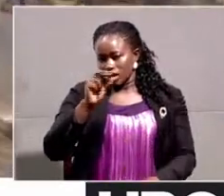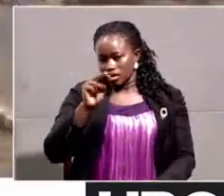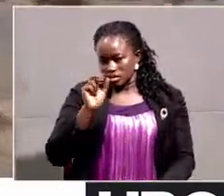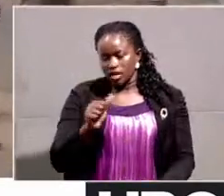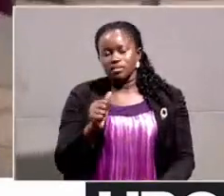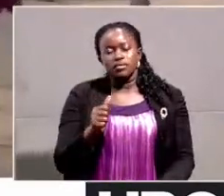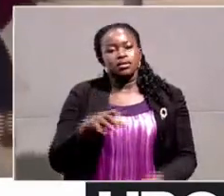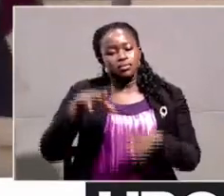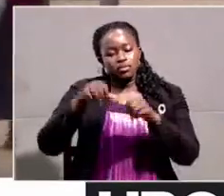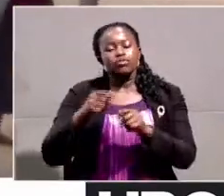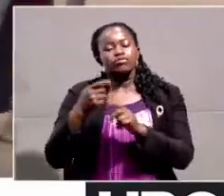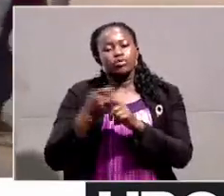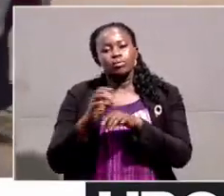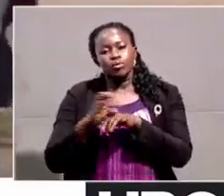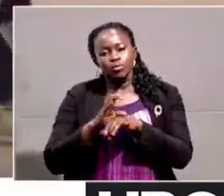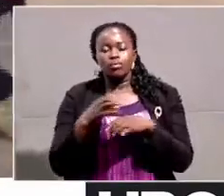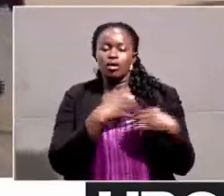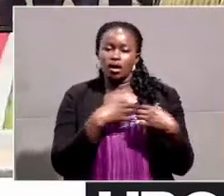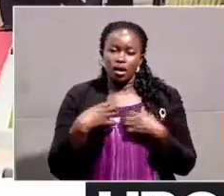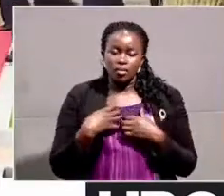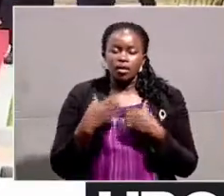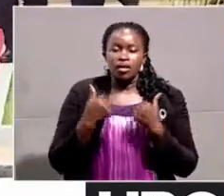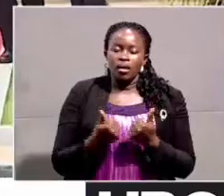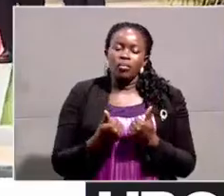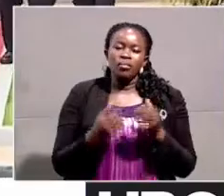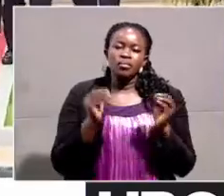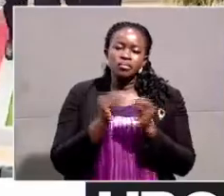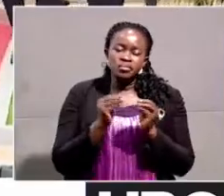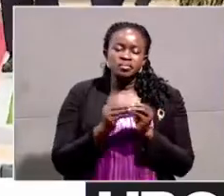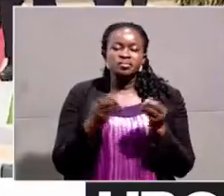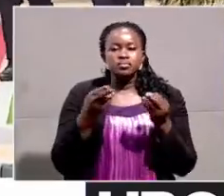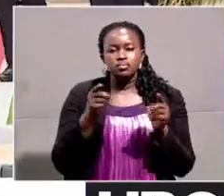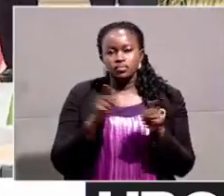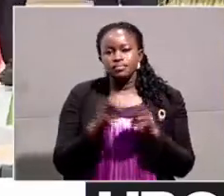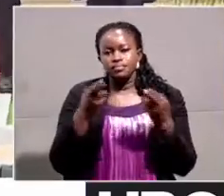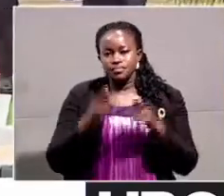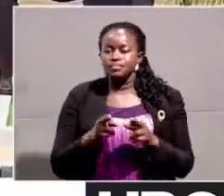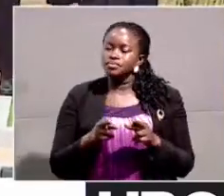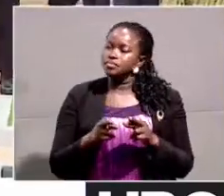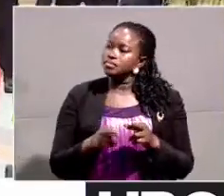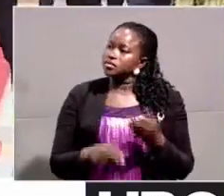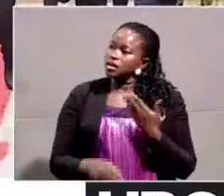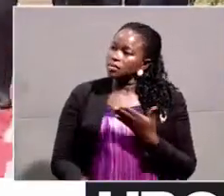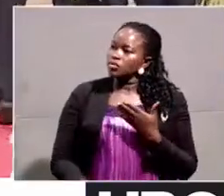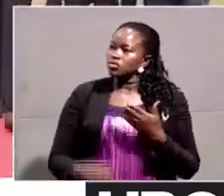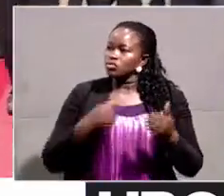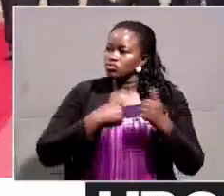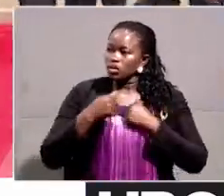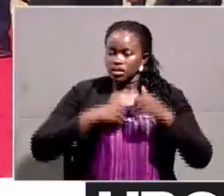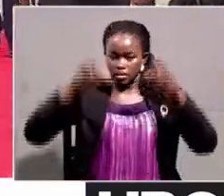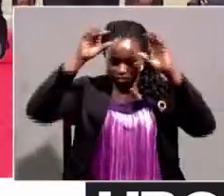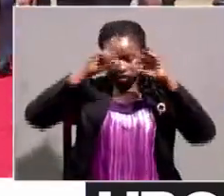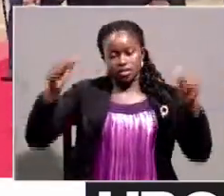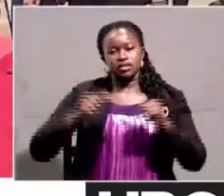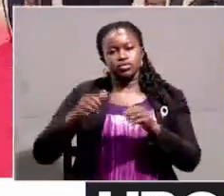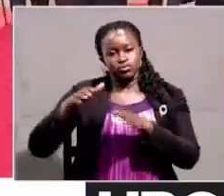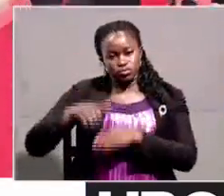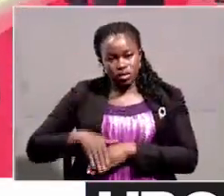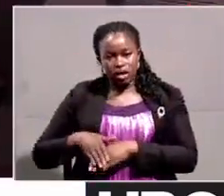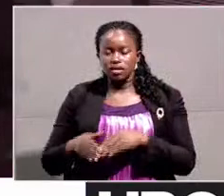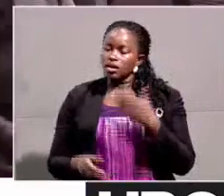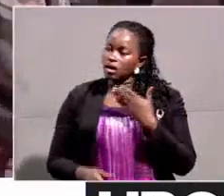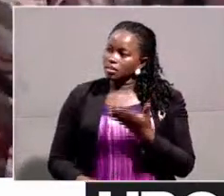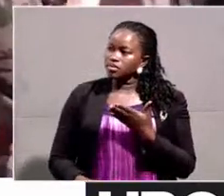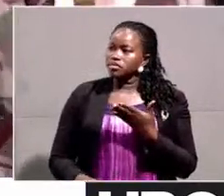military, according to media reports. The meeting was also attended by Rwanda's President Paul Kagame, that of South Sudan Salva